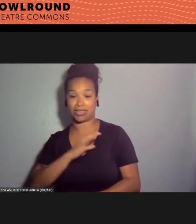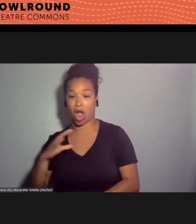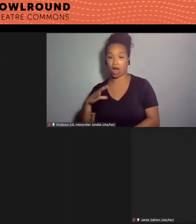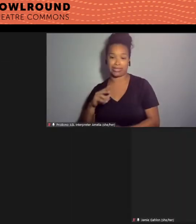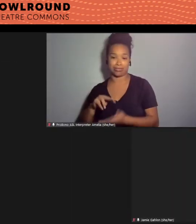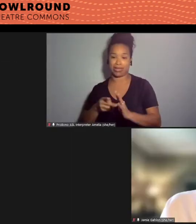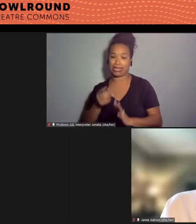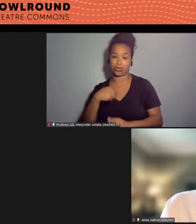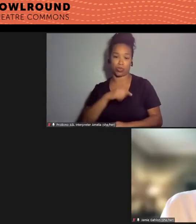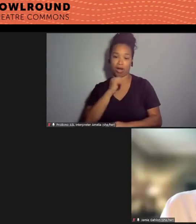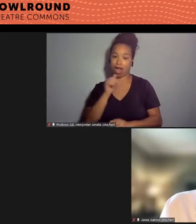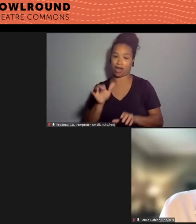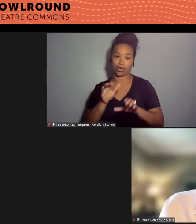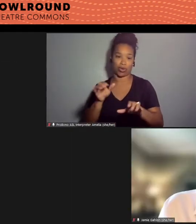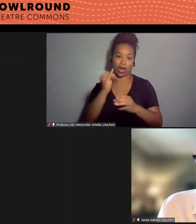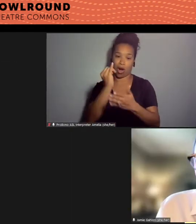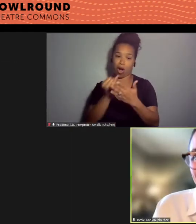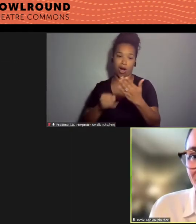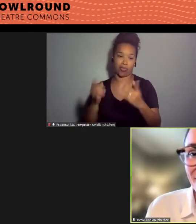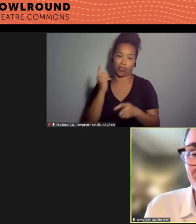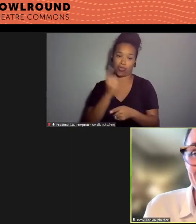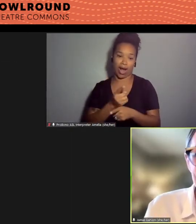right.